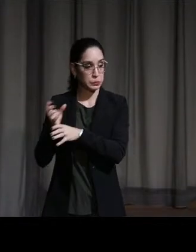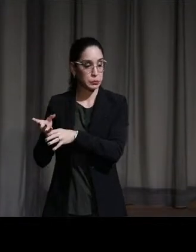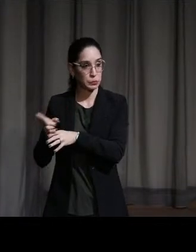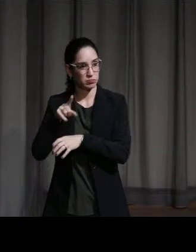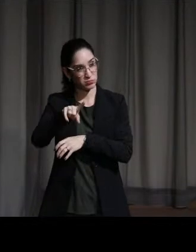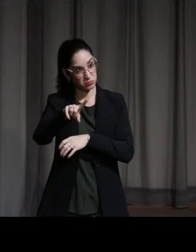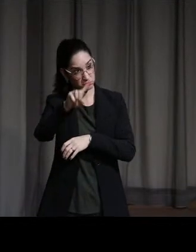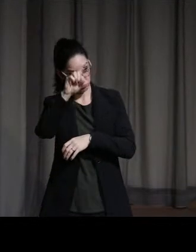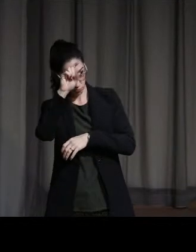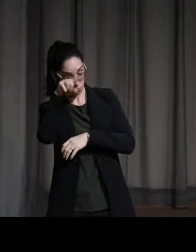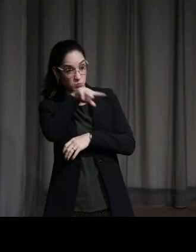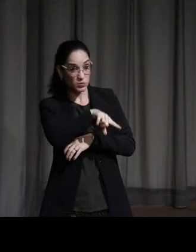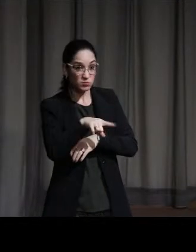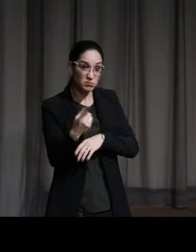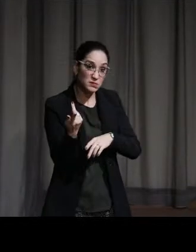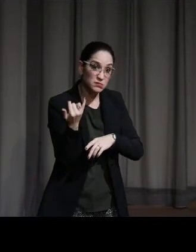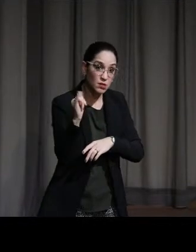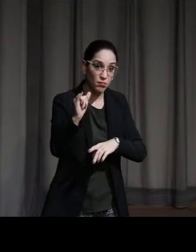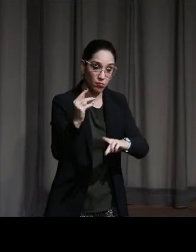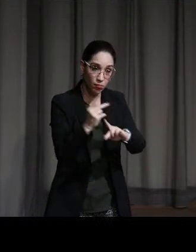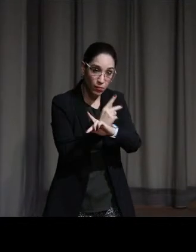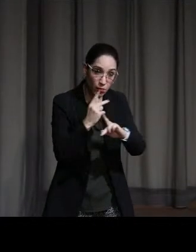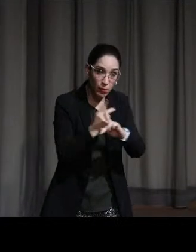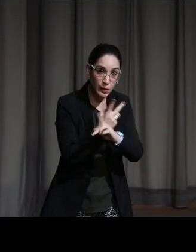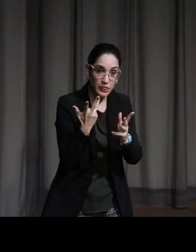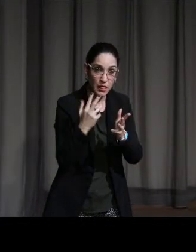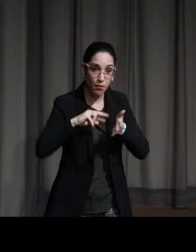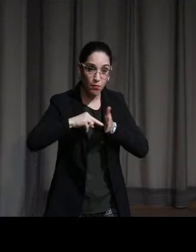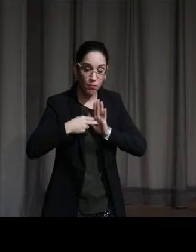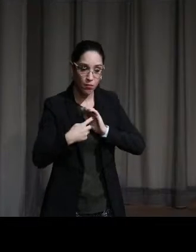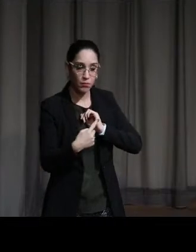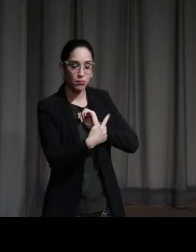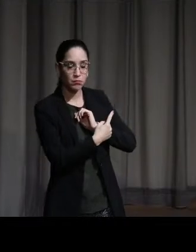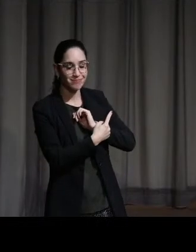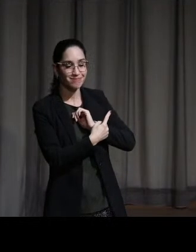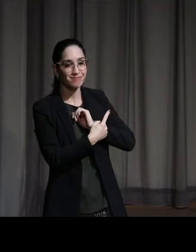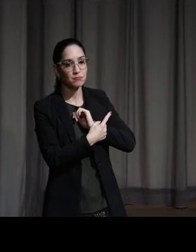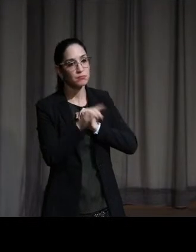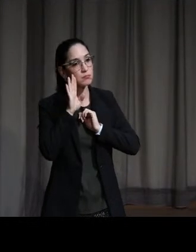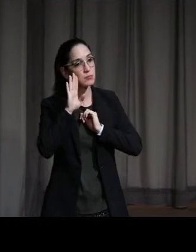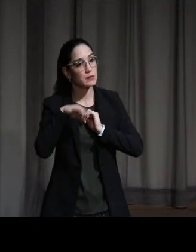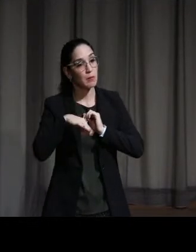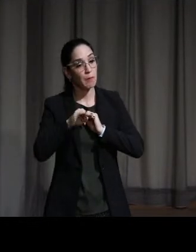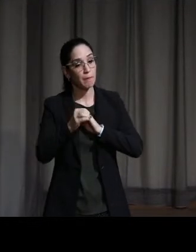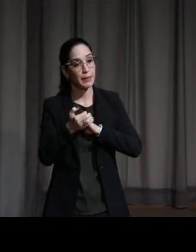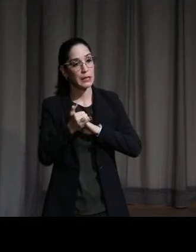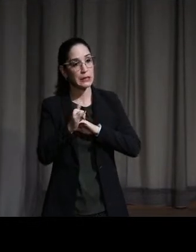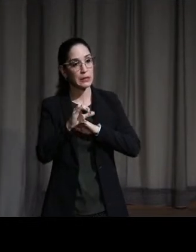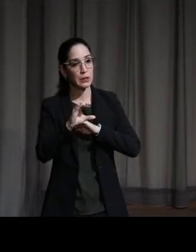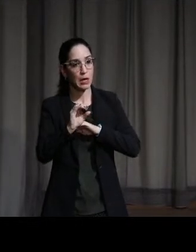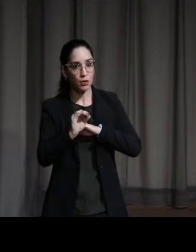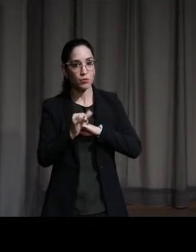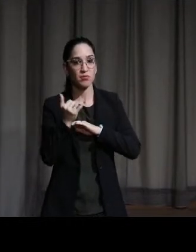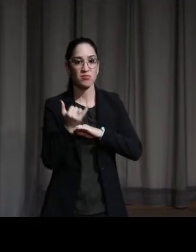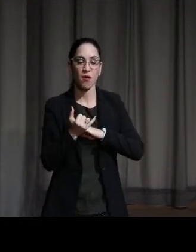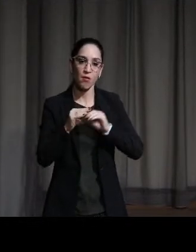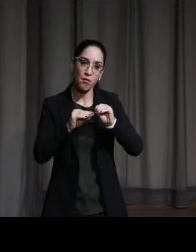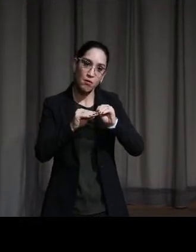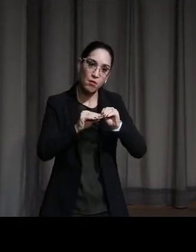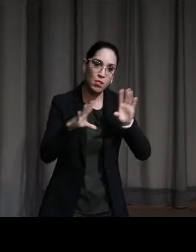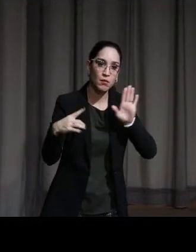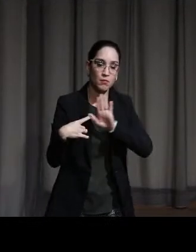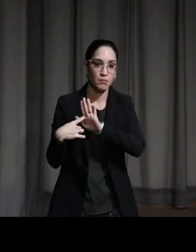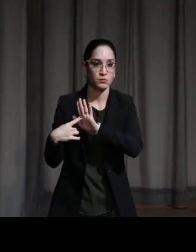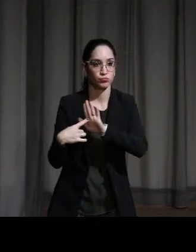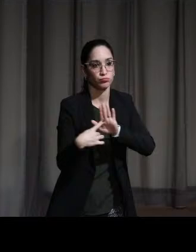And, I think that's also where Mariano kind of threads the needle with the tensions that he is